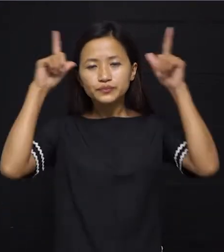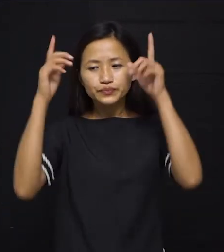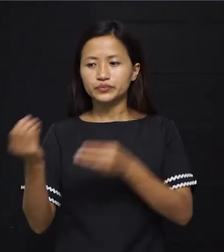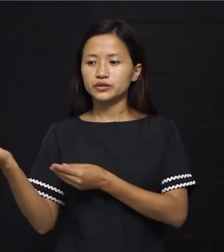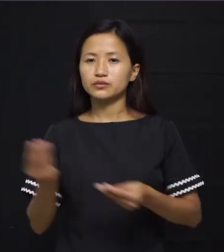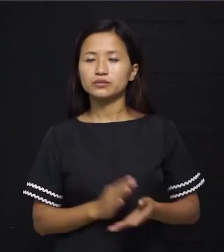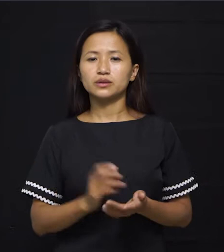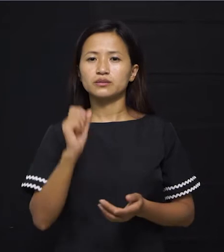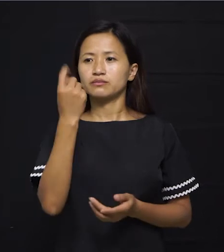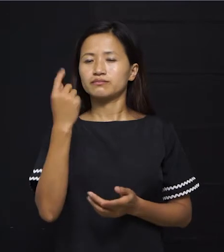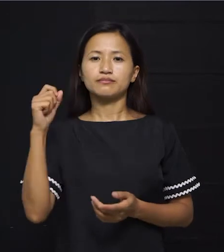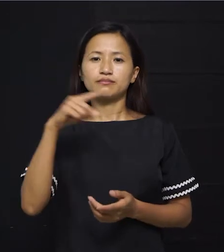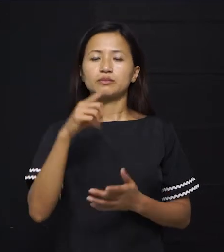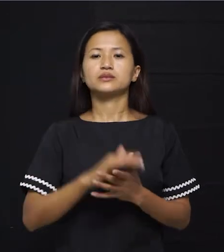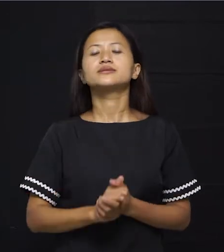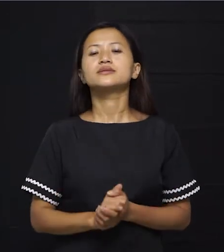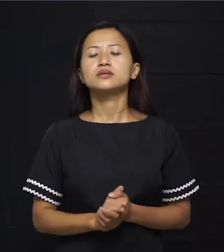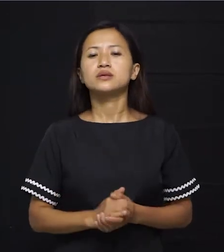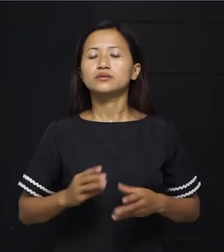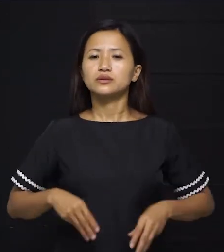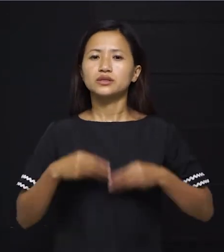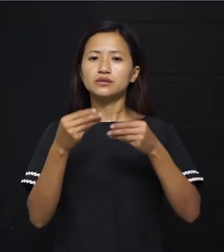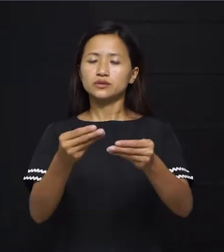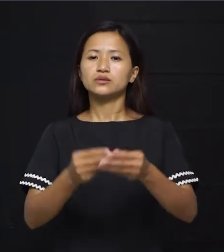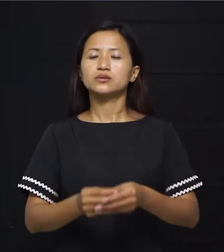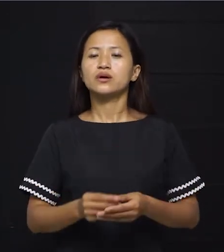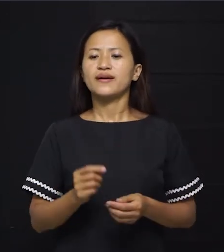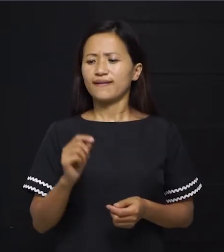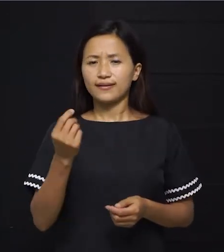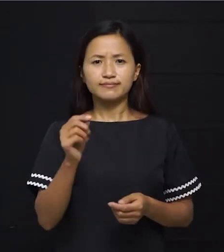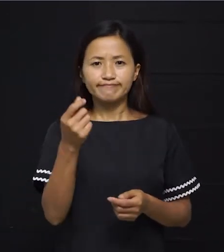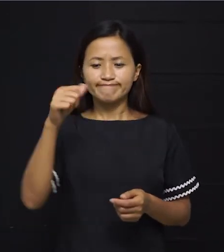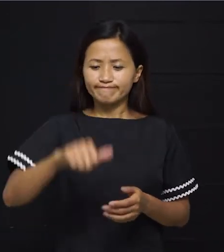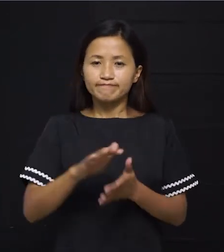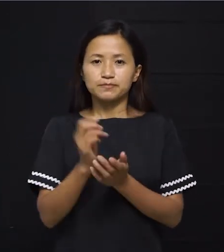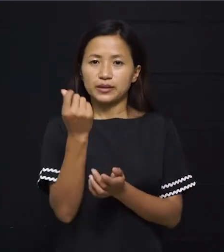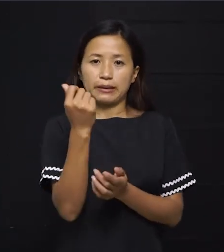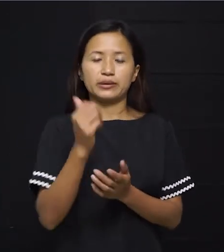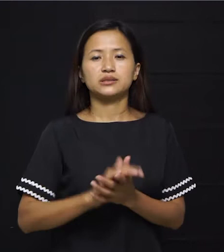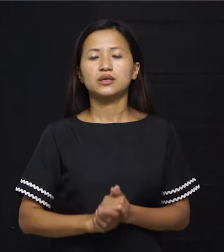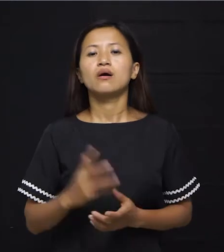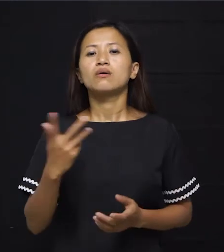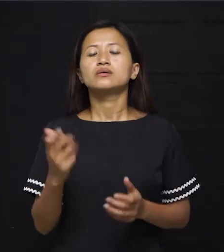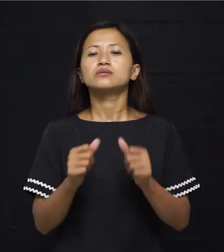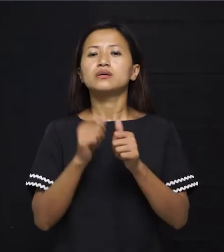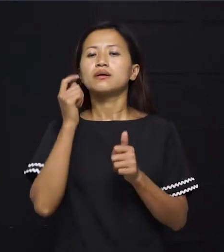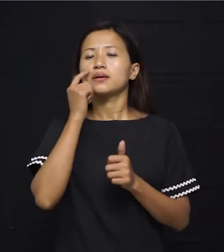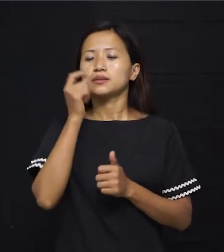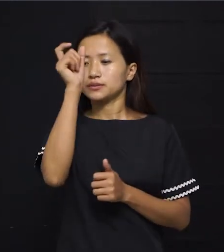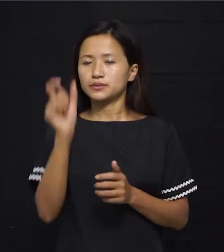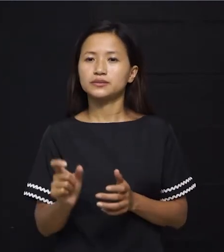me back after a month, or else I am not giving you any money. This is what he said. So what does Algu do?